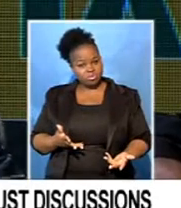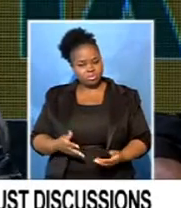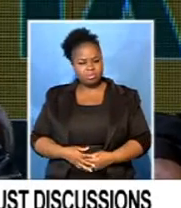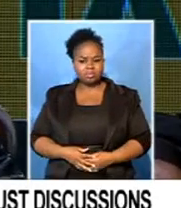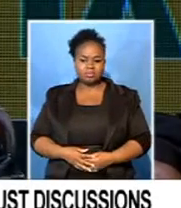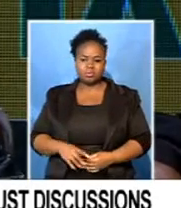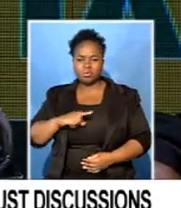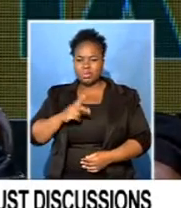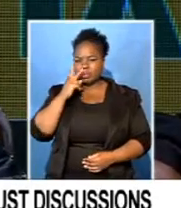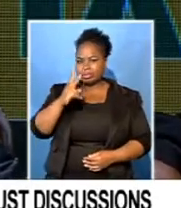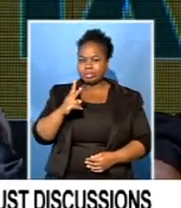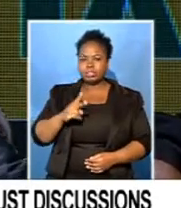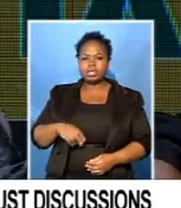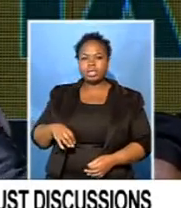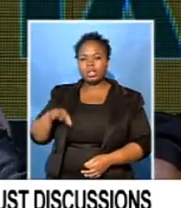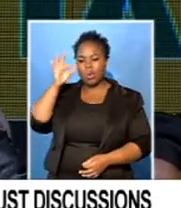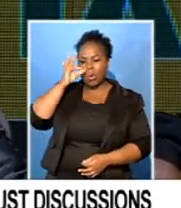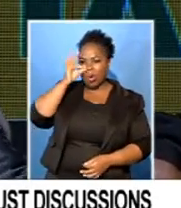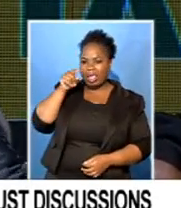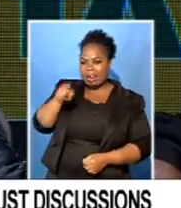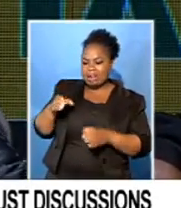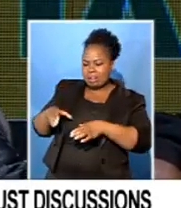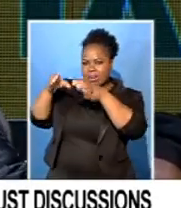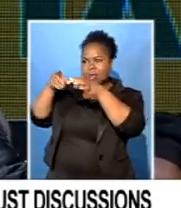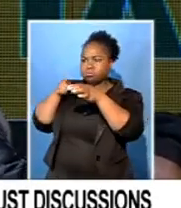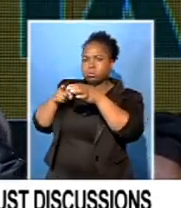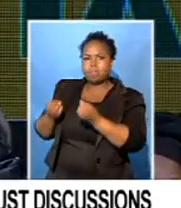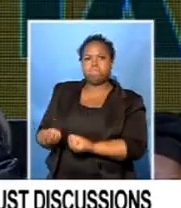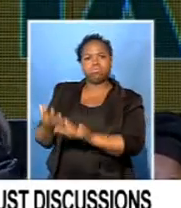you see an oil refinery, you burn it.